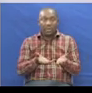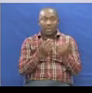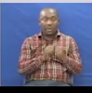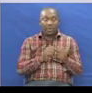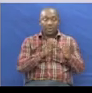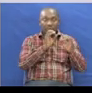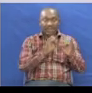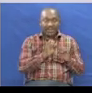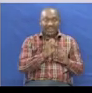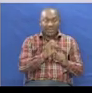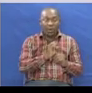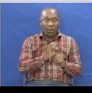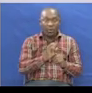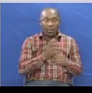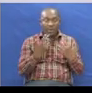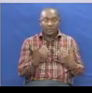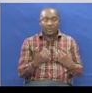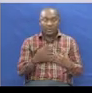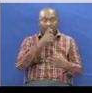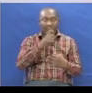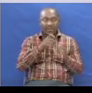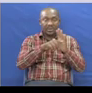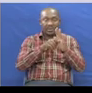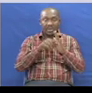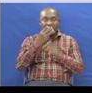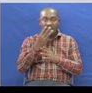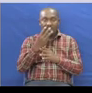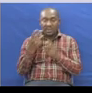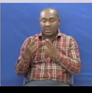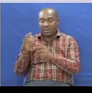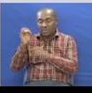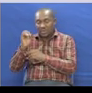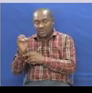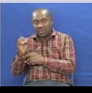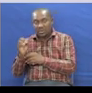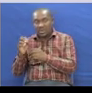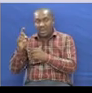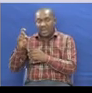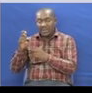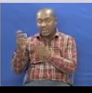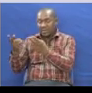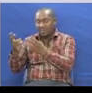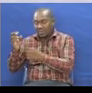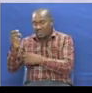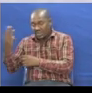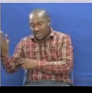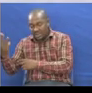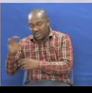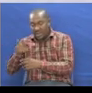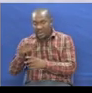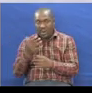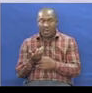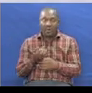0. So, x minus 3 is equal to 0, of which x is equal to 3, or